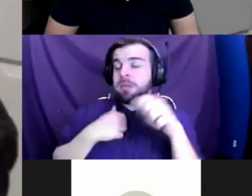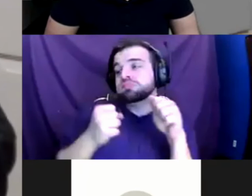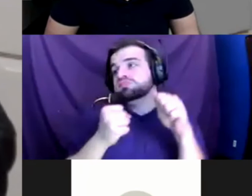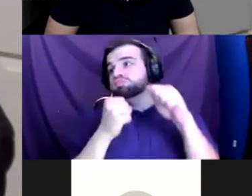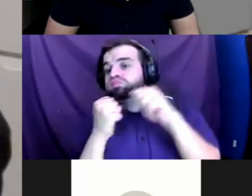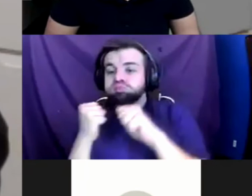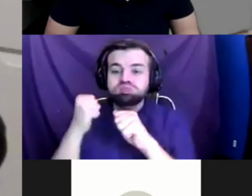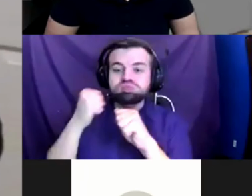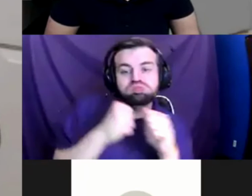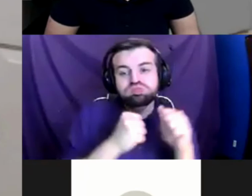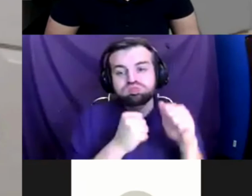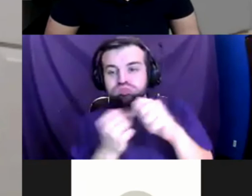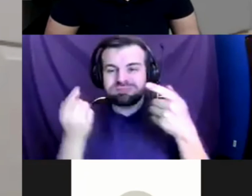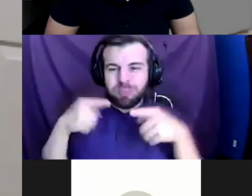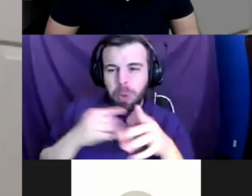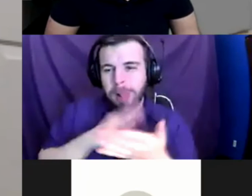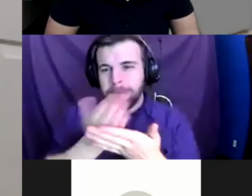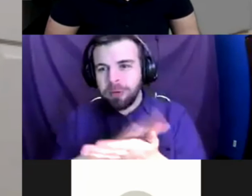Alexa, stop.